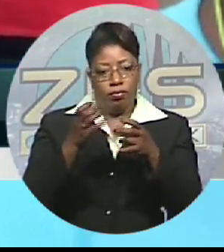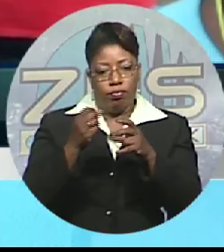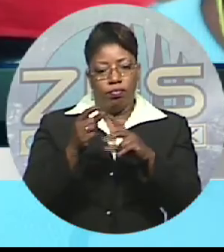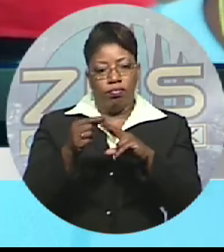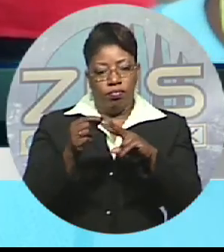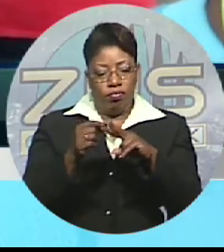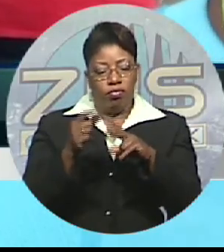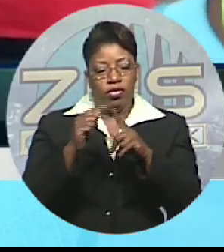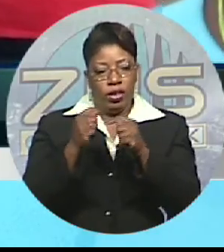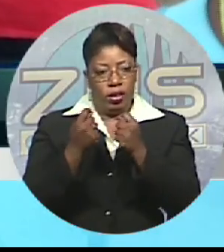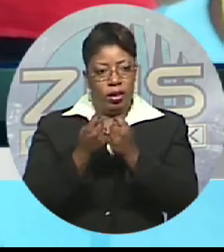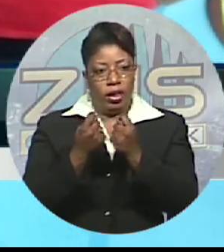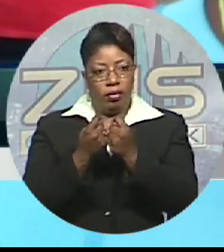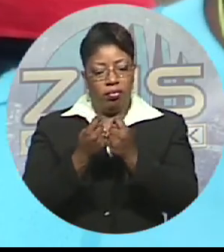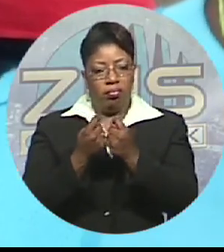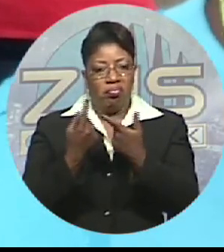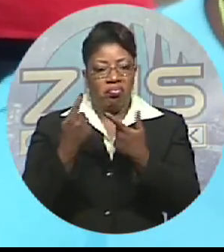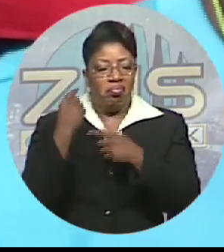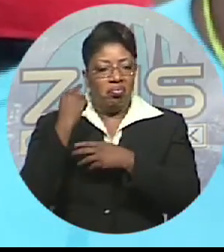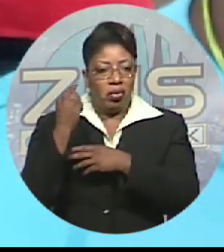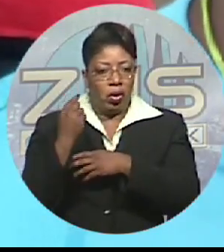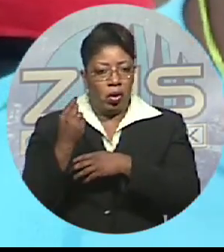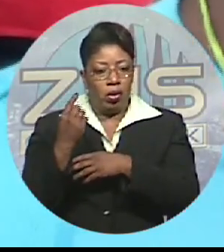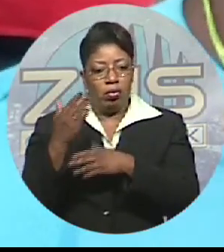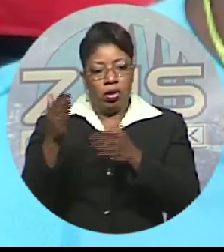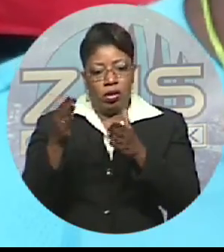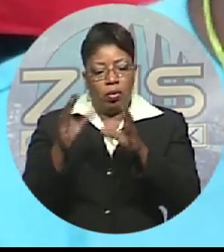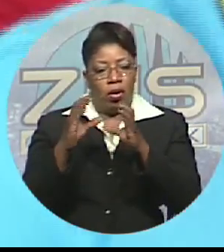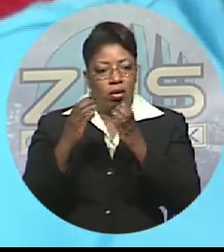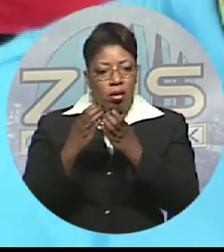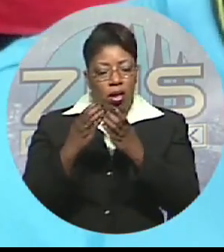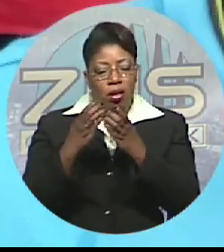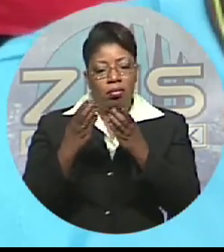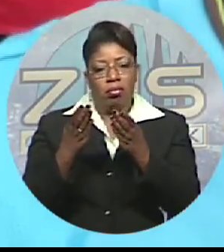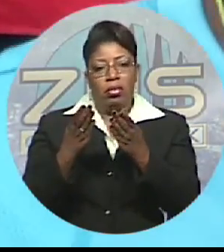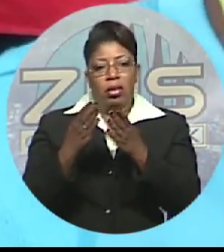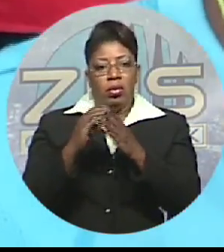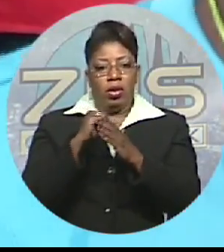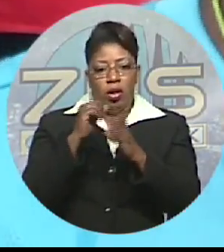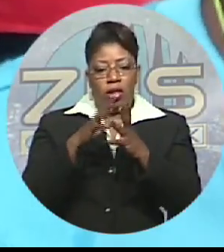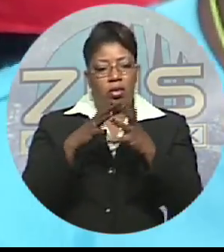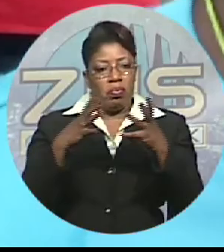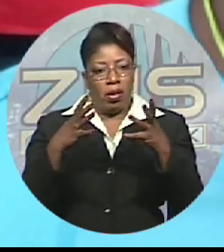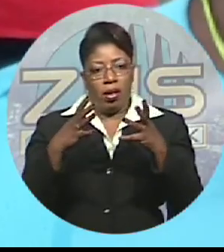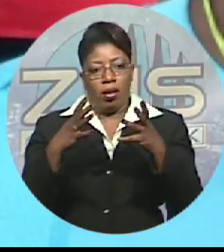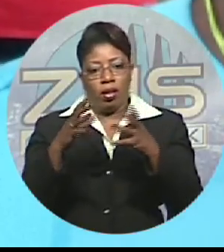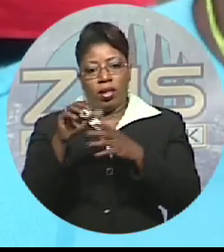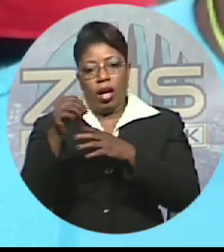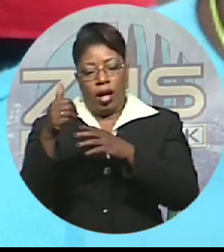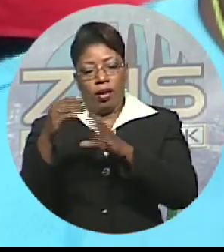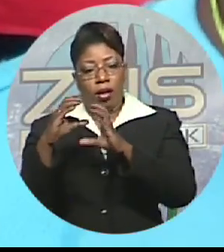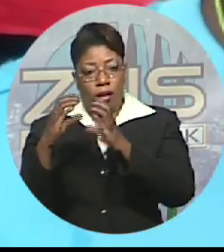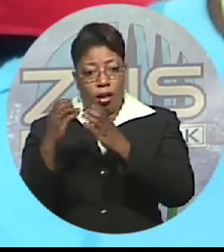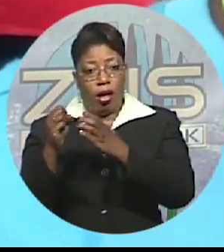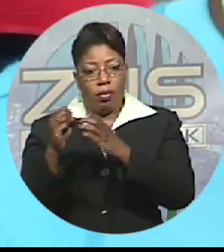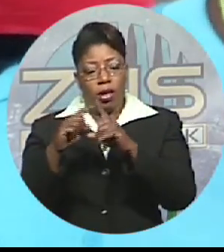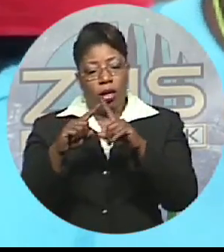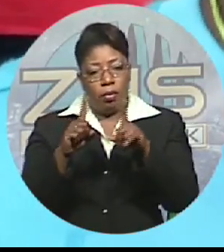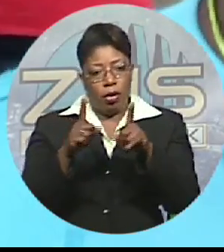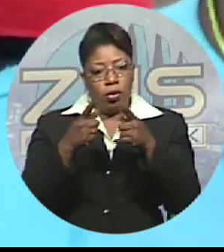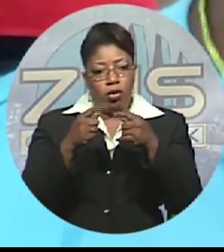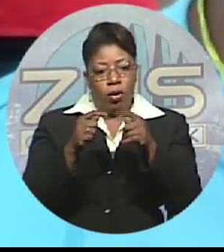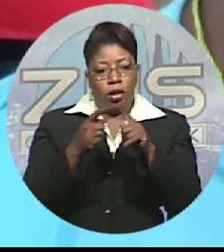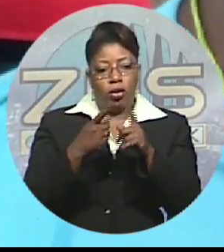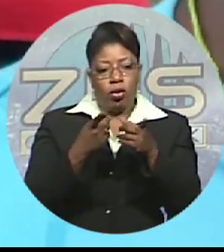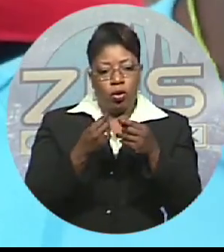team. Goal-wise, you know, we're a small club. We're not as big as Barracudas or Swift or Alpha. But what we're trying to do